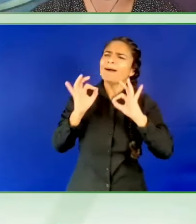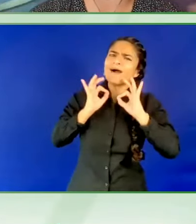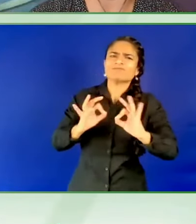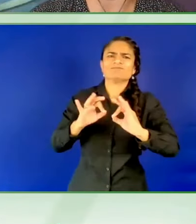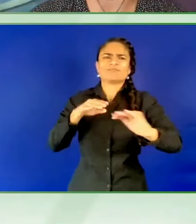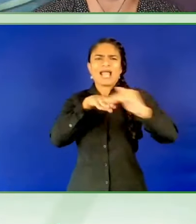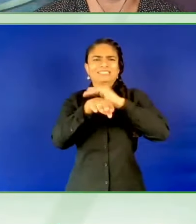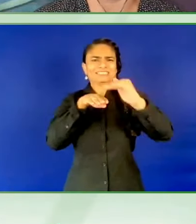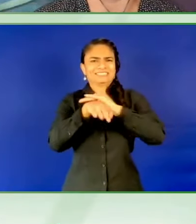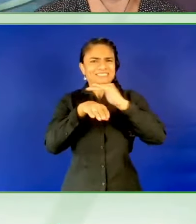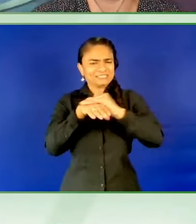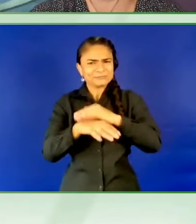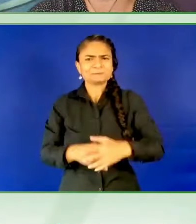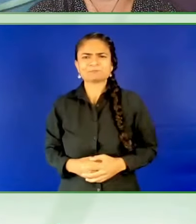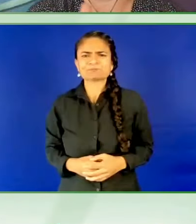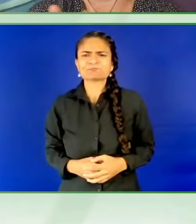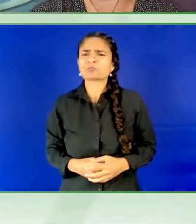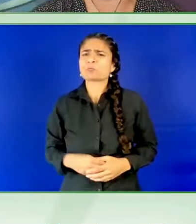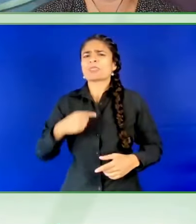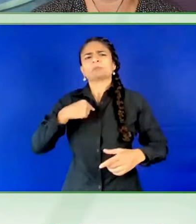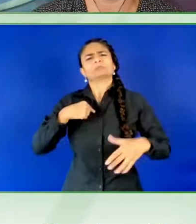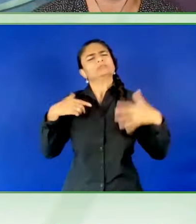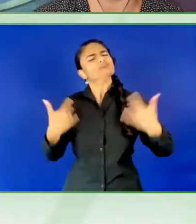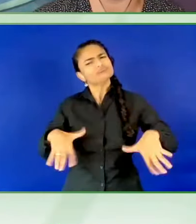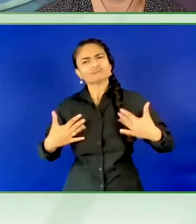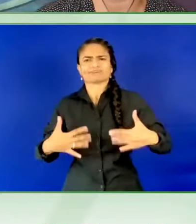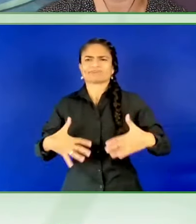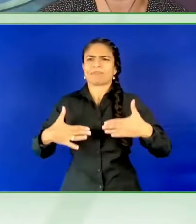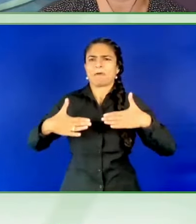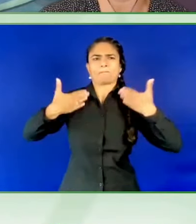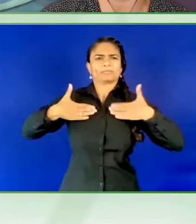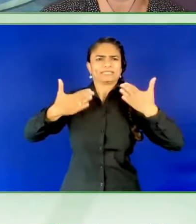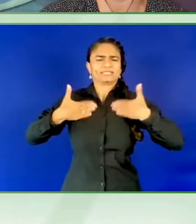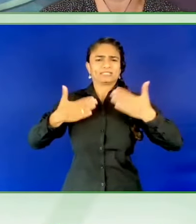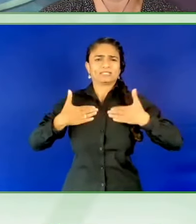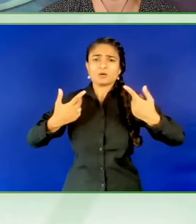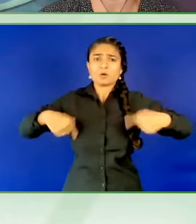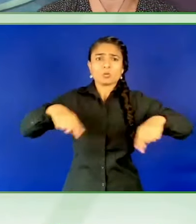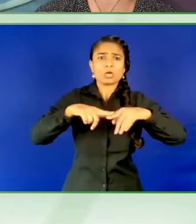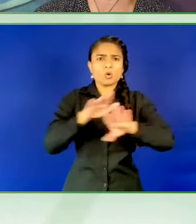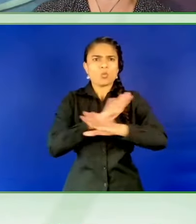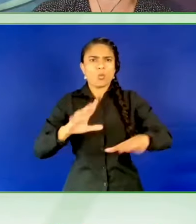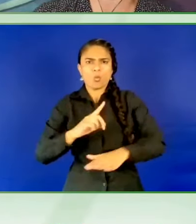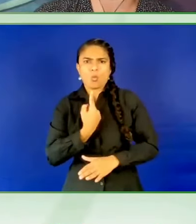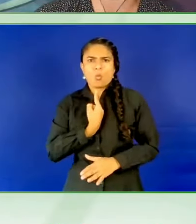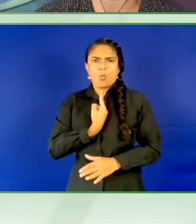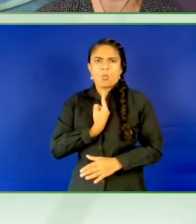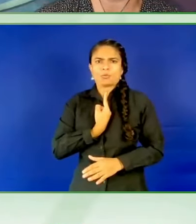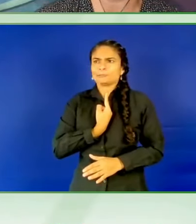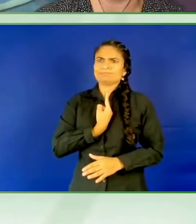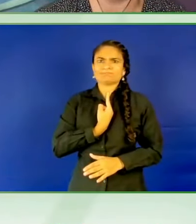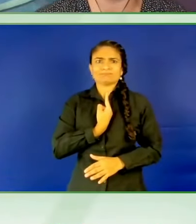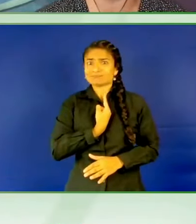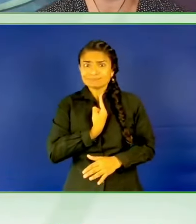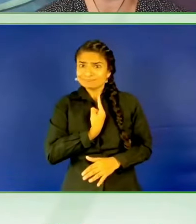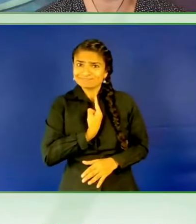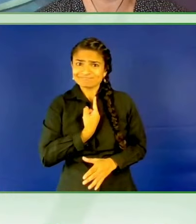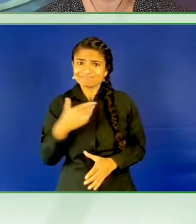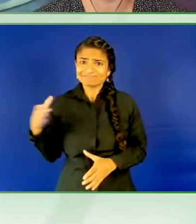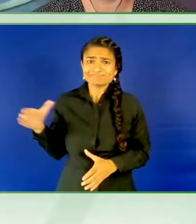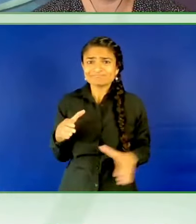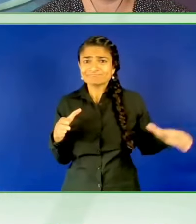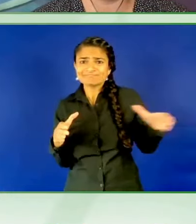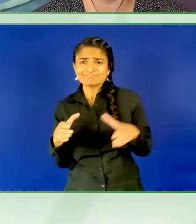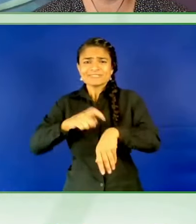lot of people from about 25 institutions collaborating in this astronomy inclusive group that I told